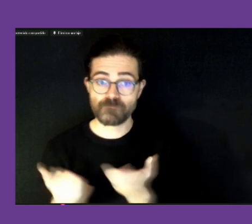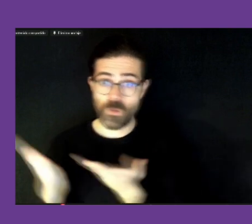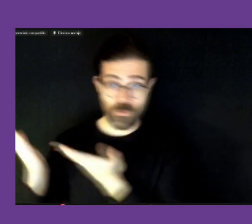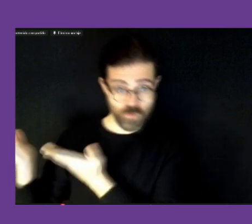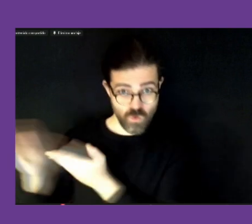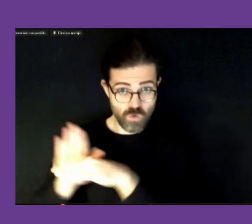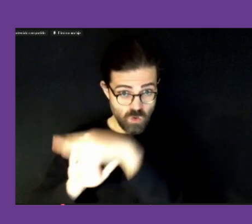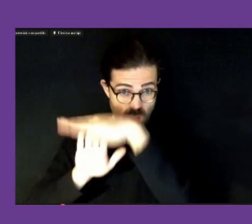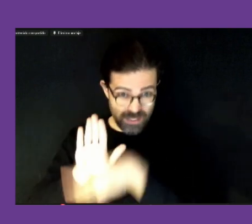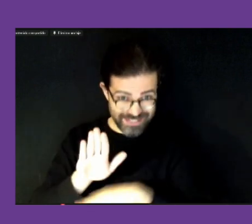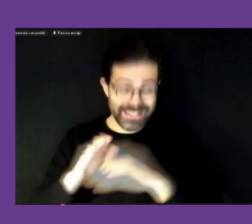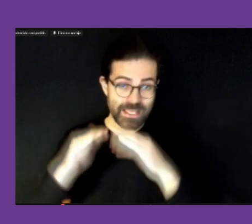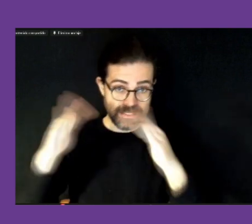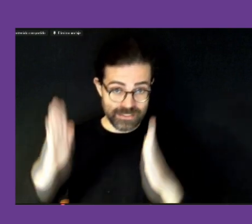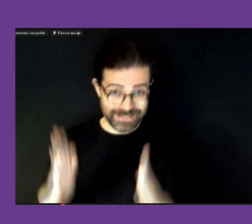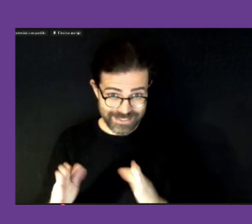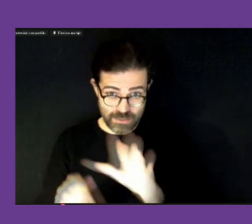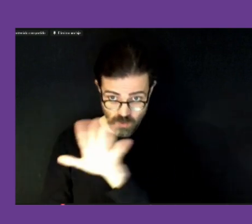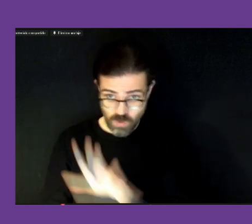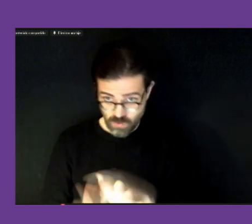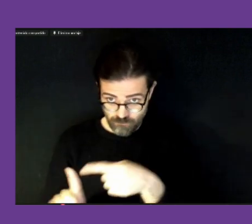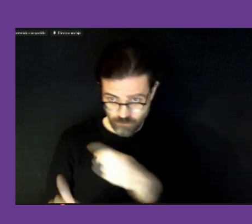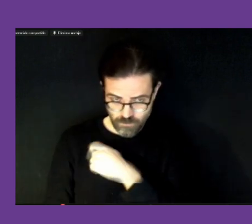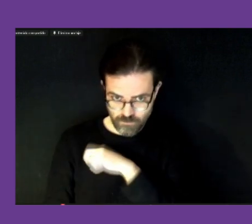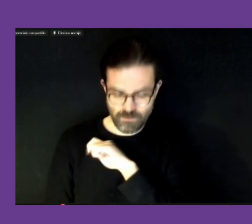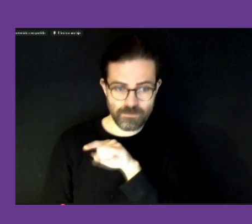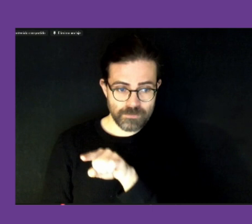of the built environment, and from the European Technical Report